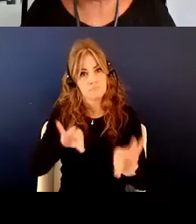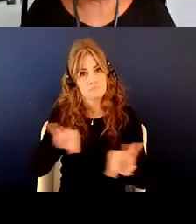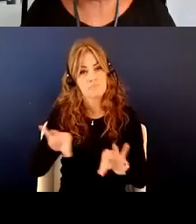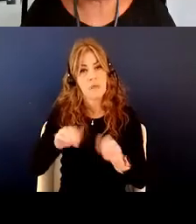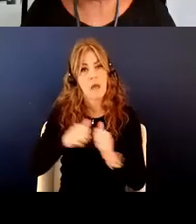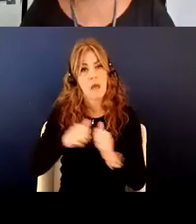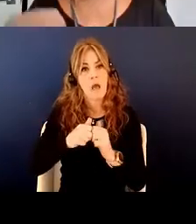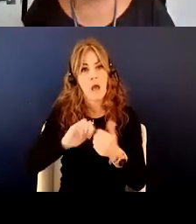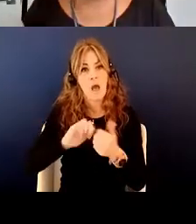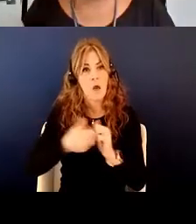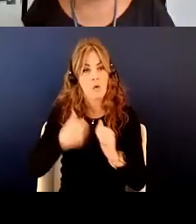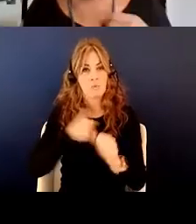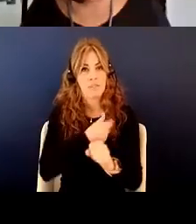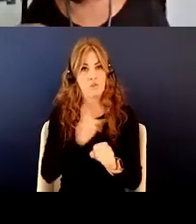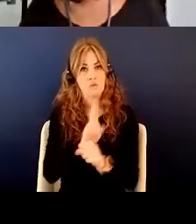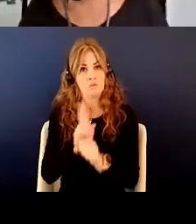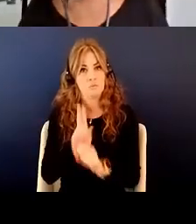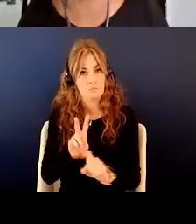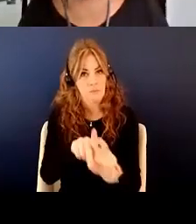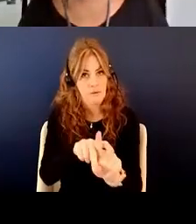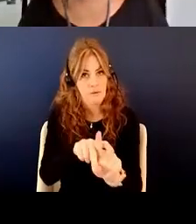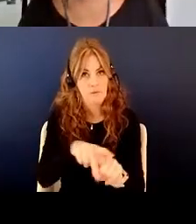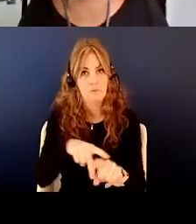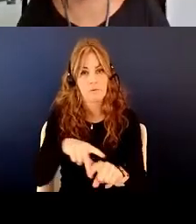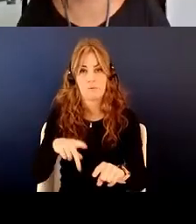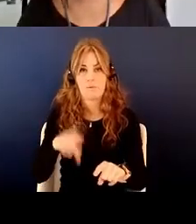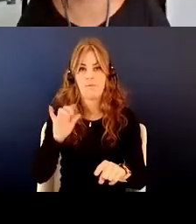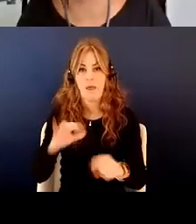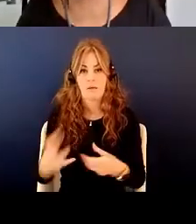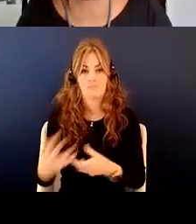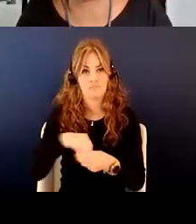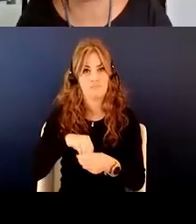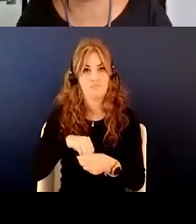in different disciplines, so that we can capture that